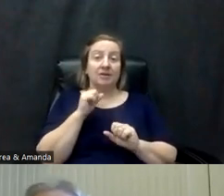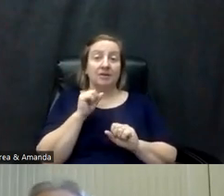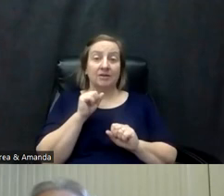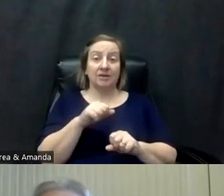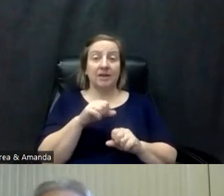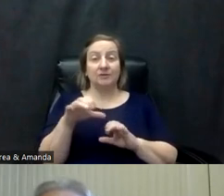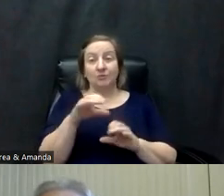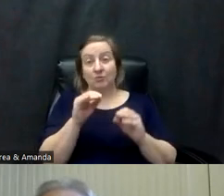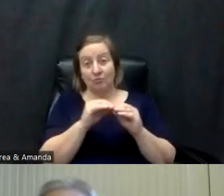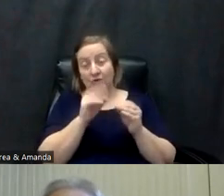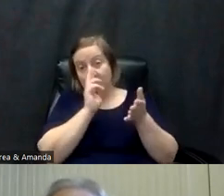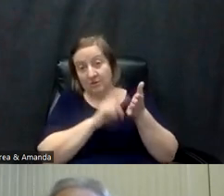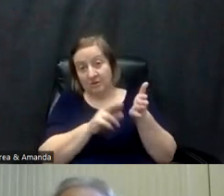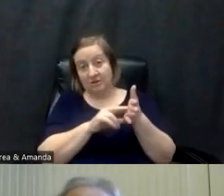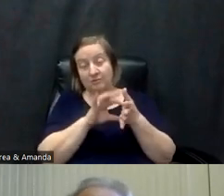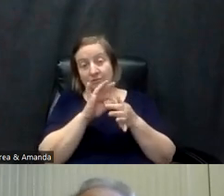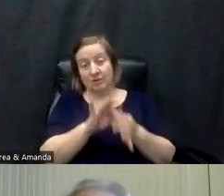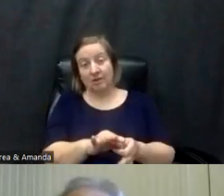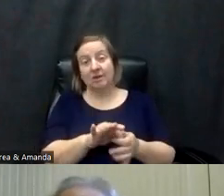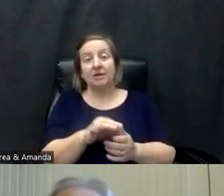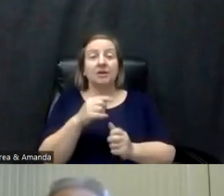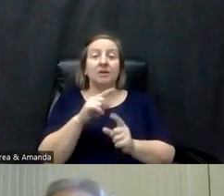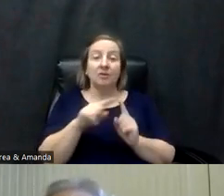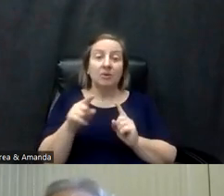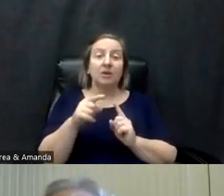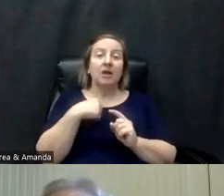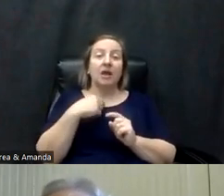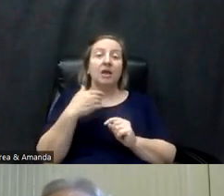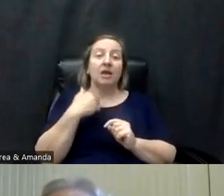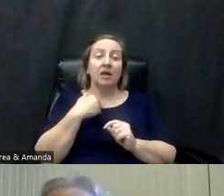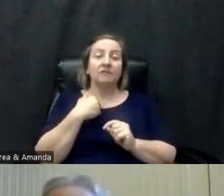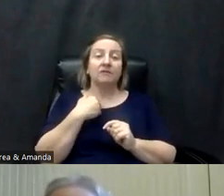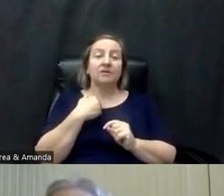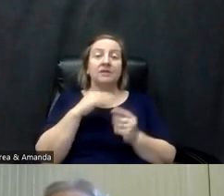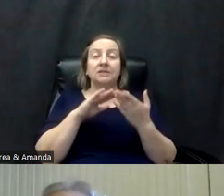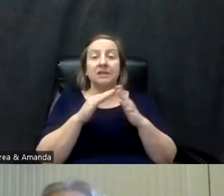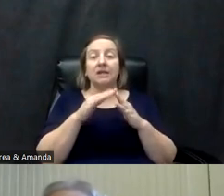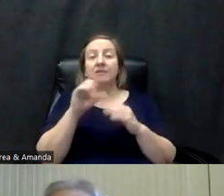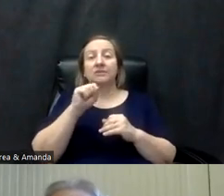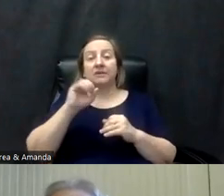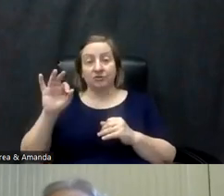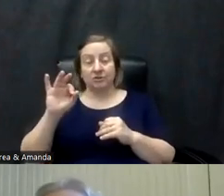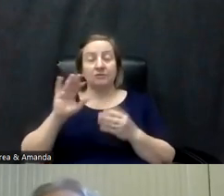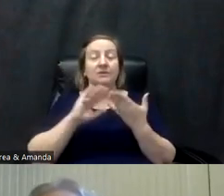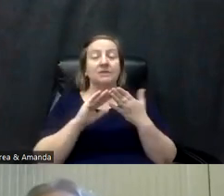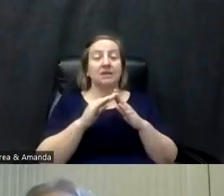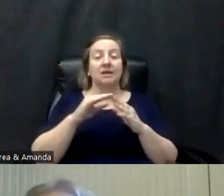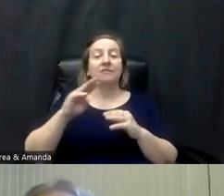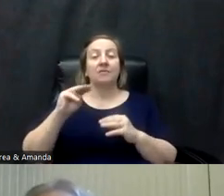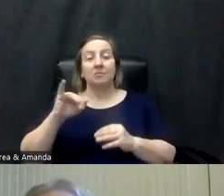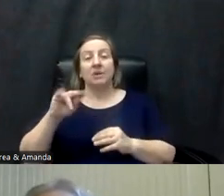I can do more research related to this. But I had the City of San Francisco and the City of